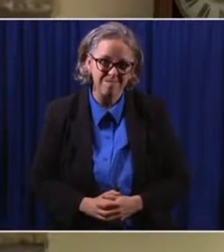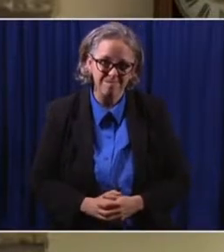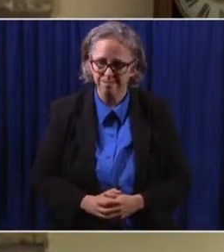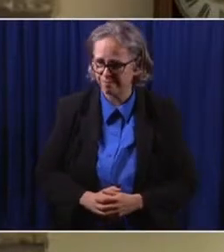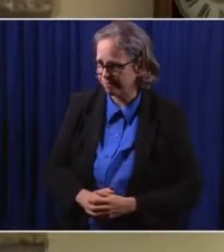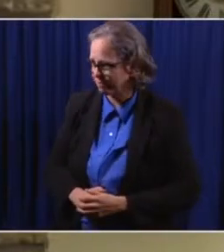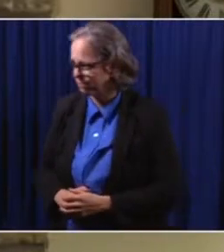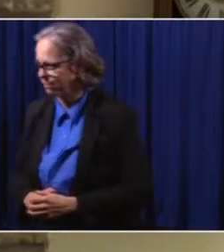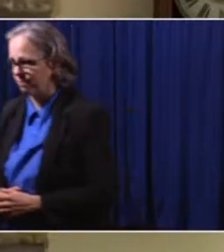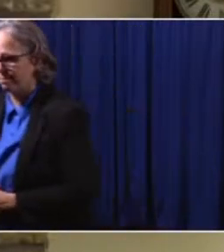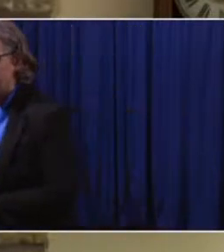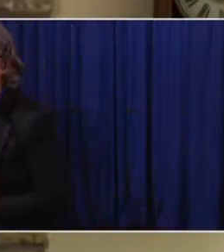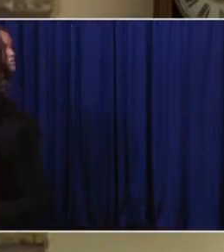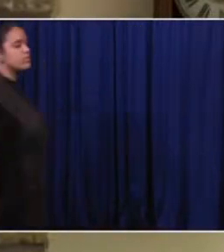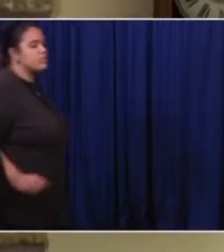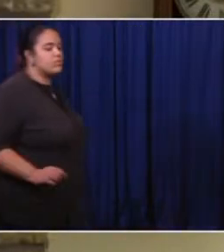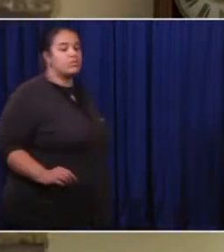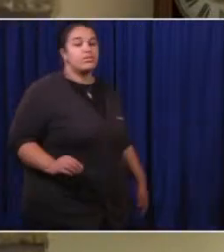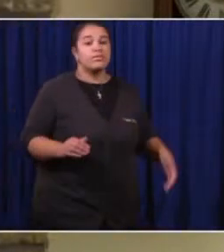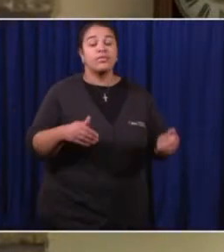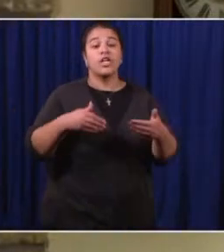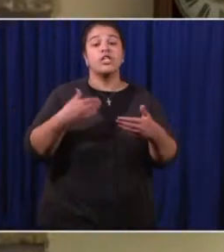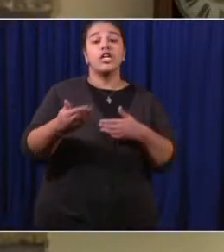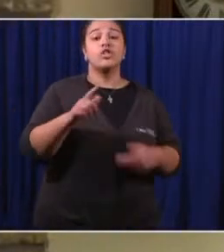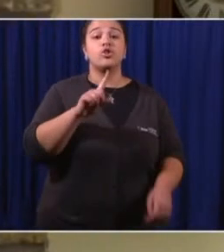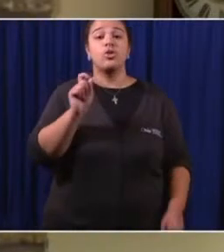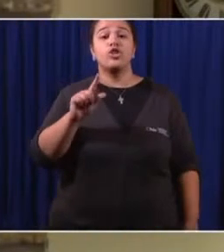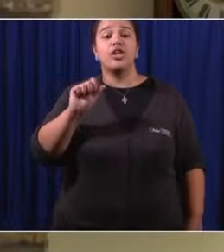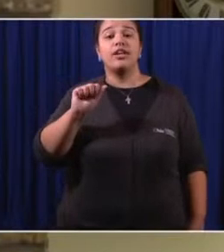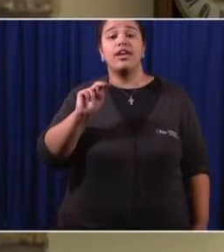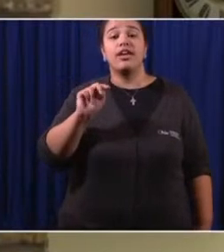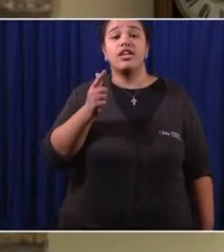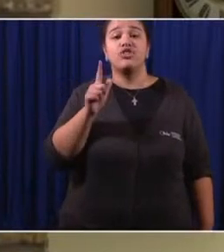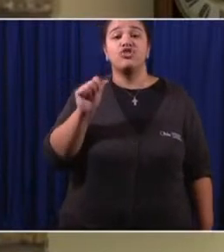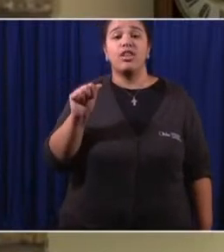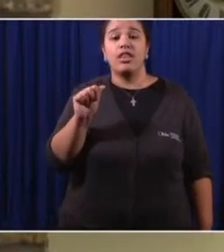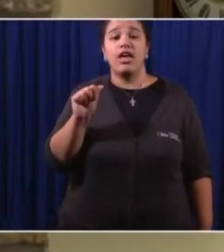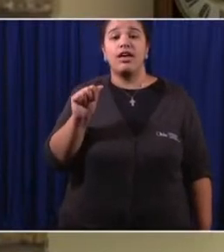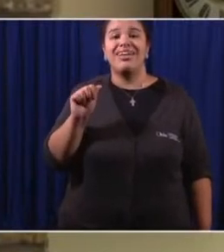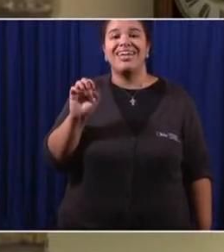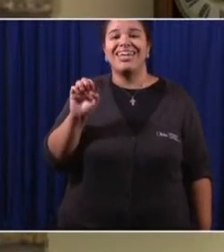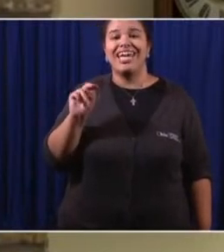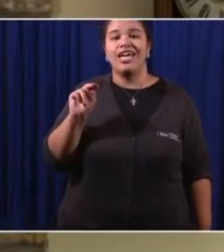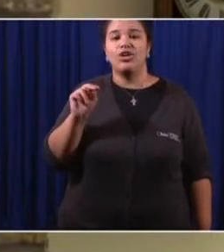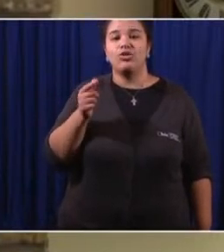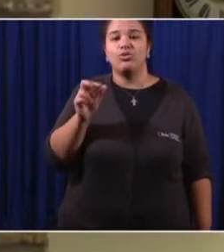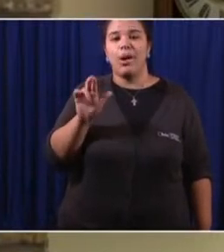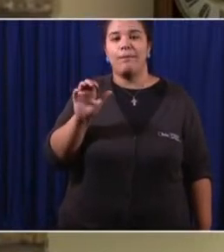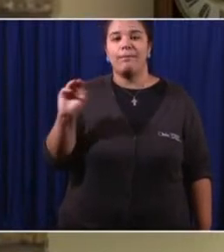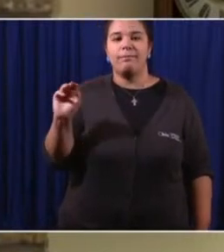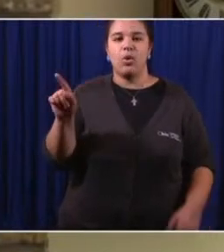Next question is from Angela Ingram at WKRC in Cincinnati.